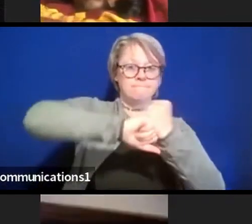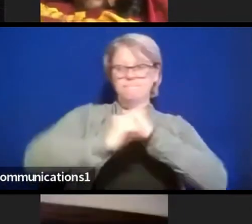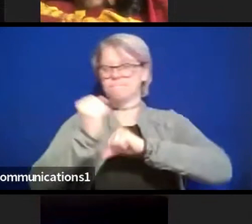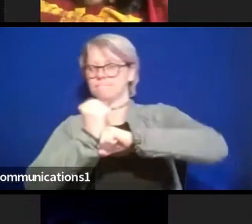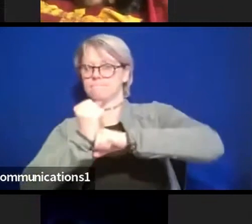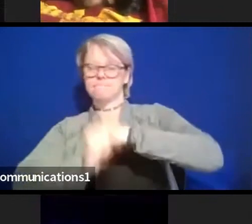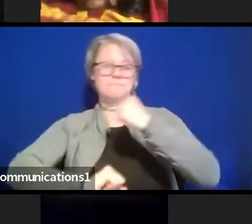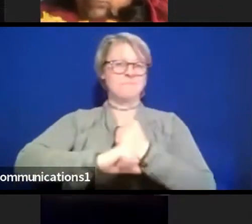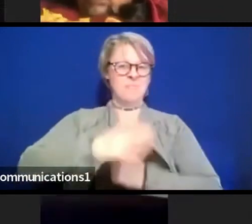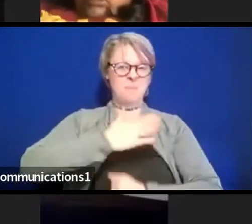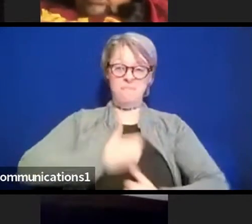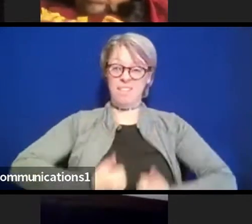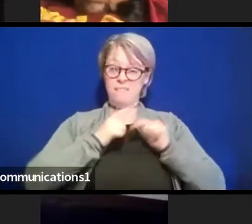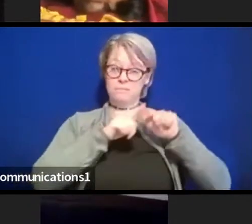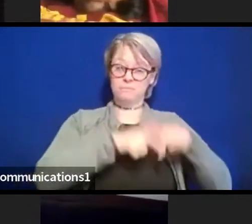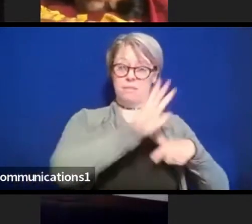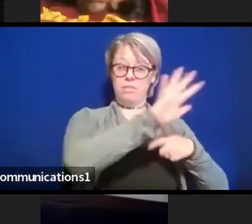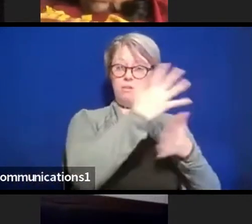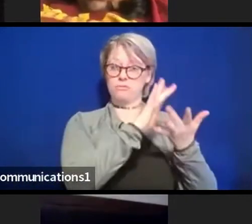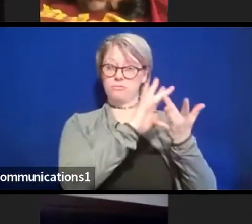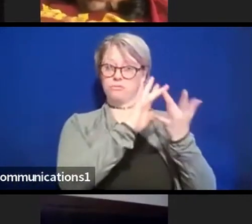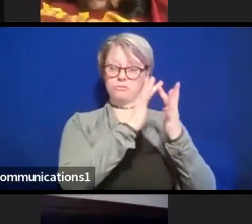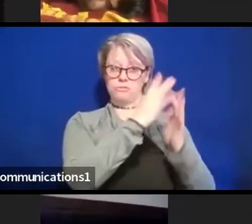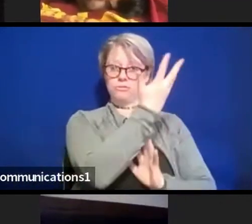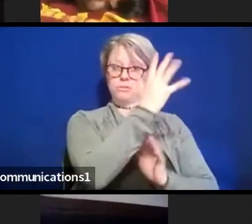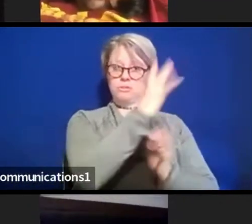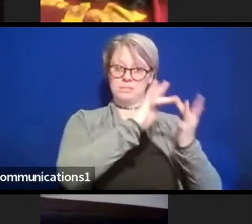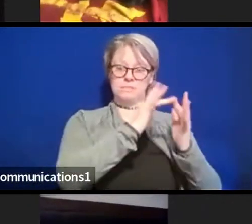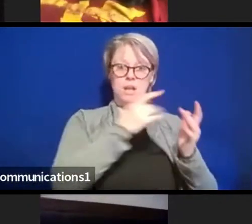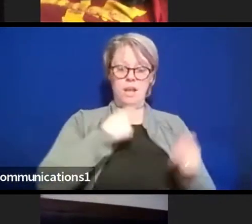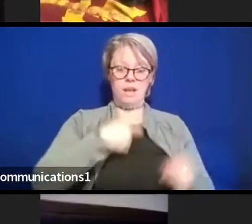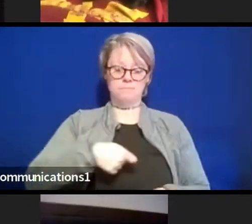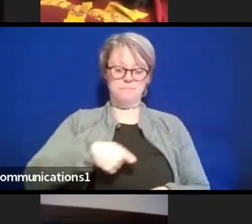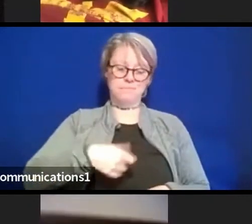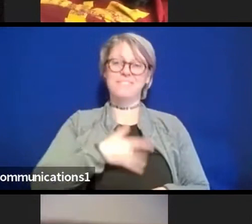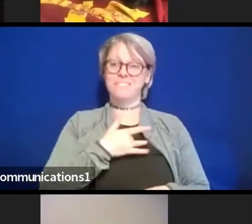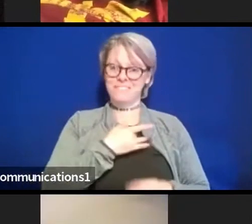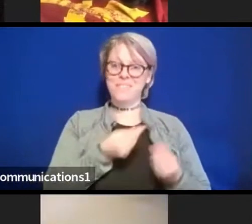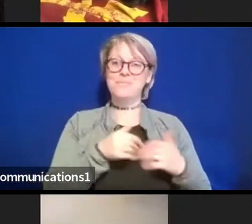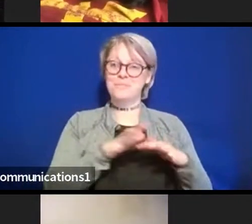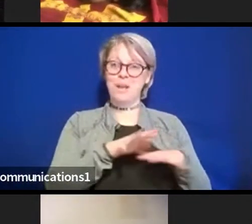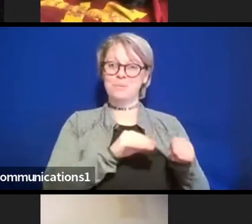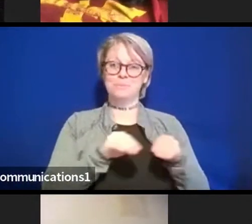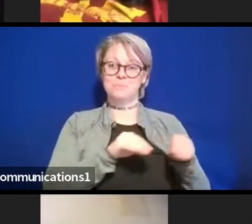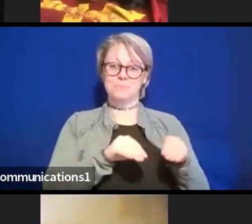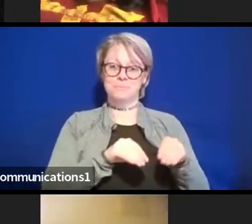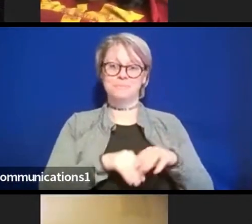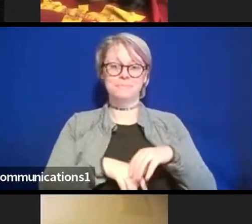my own, depended on these networks. I tugged lightly on my root and felt the ground move.